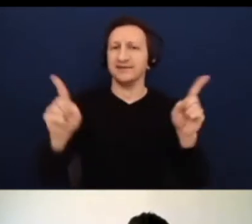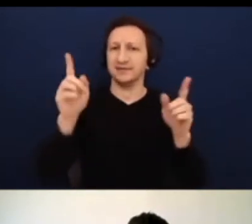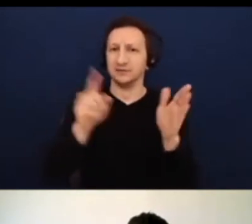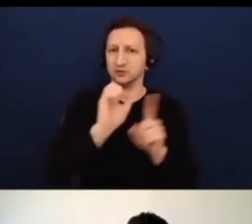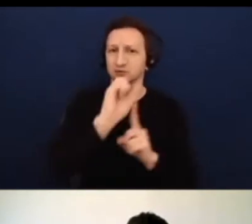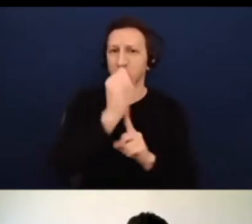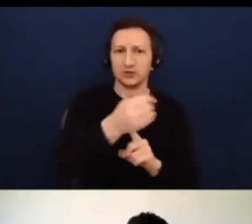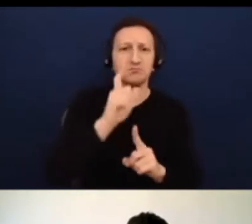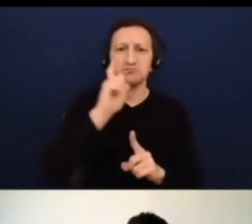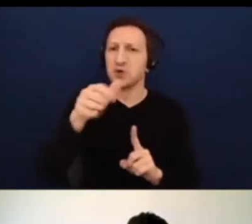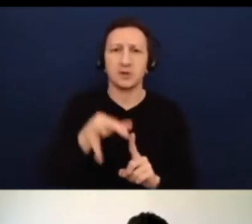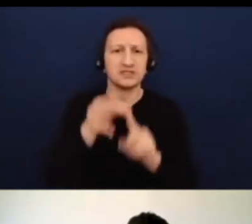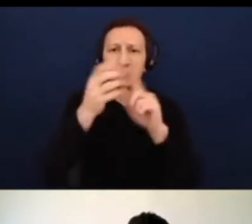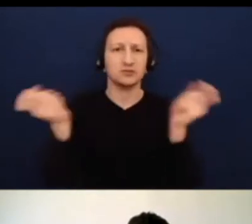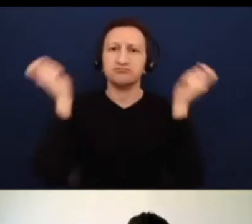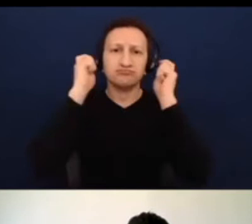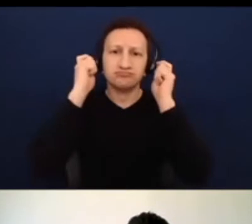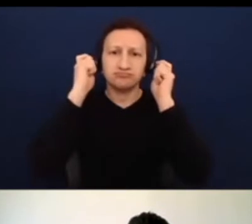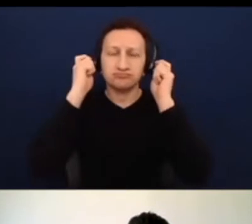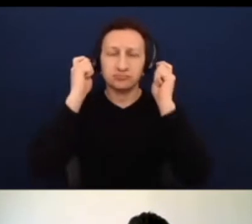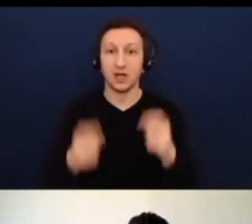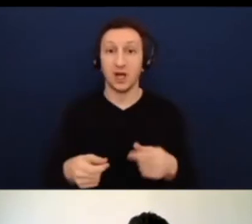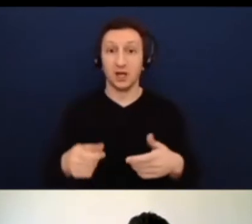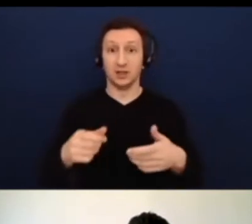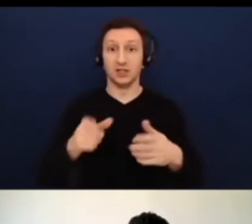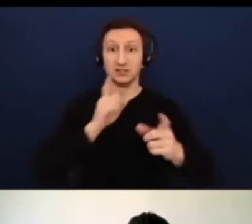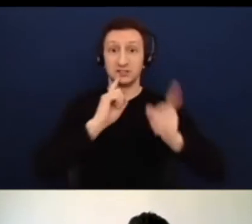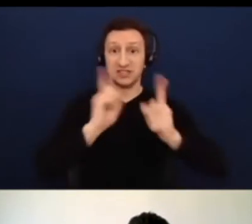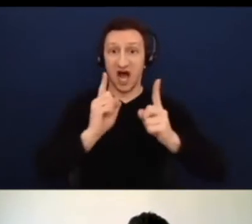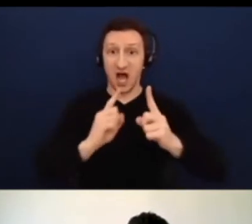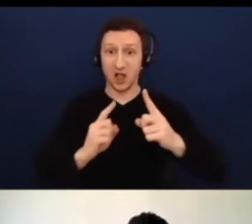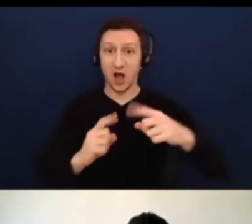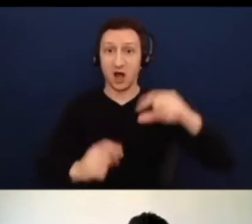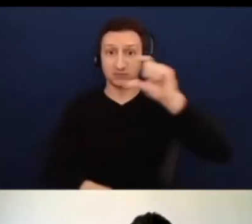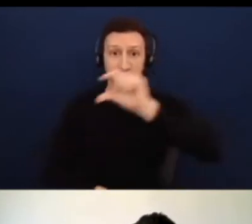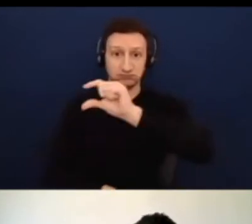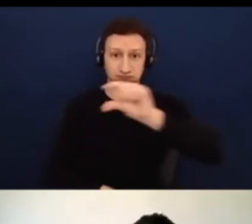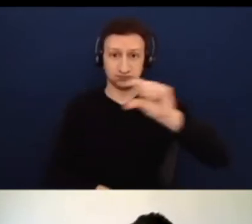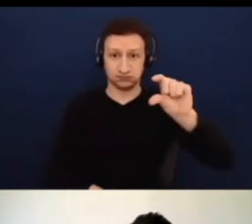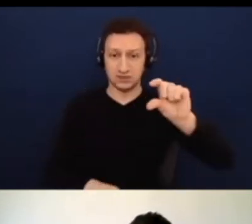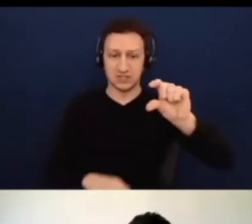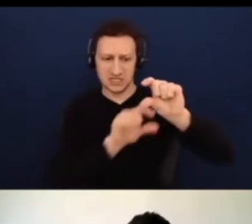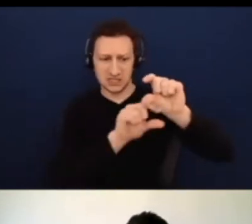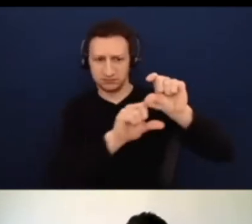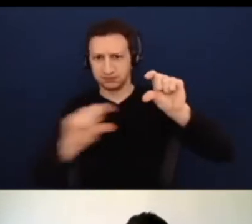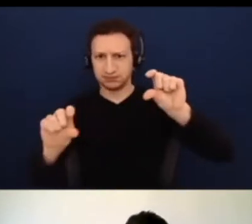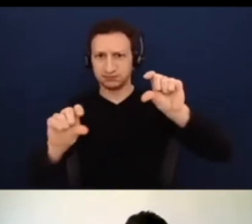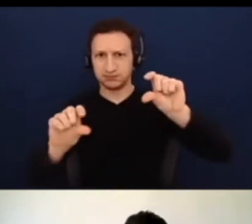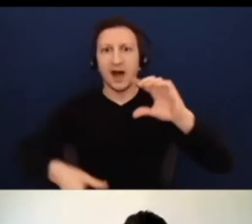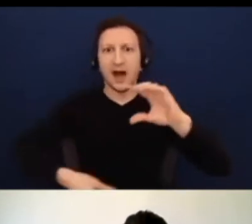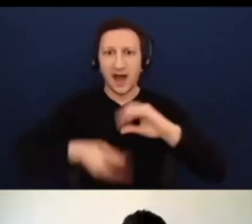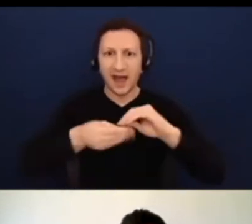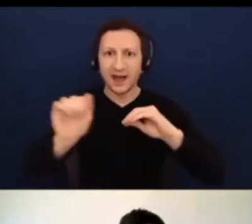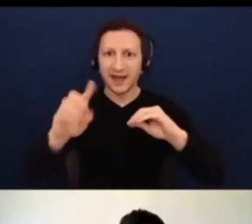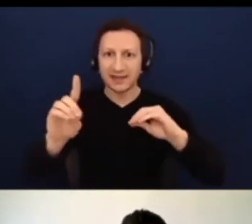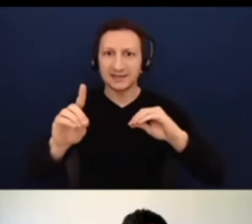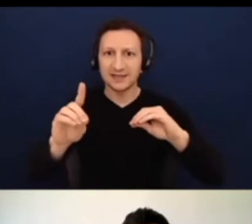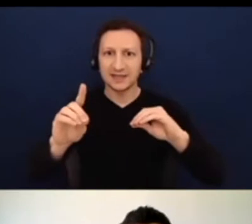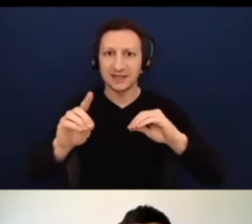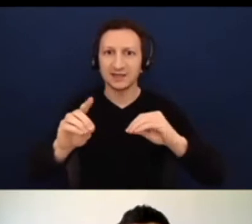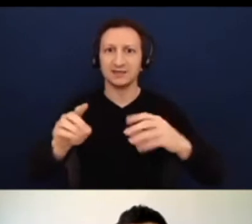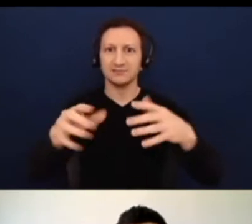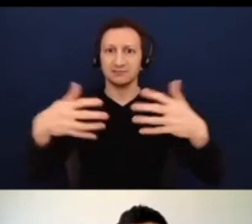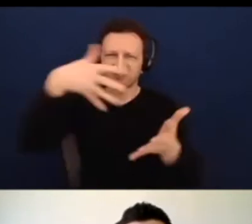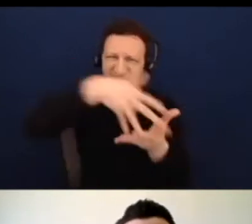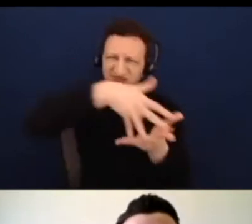at that point, it's all in one, as opposed to a secondary audio track separate that you're listening to your headset. So people have the